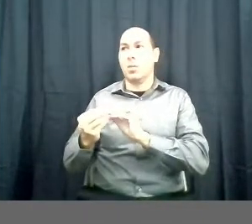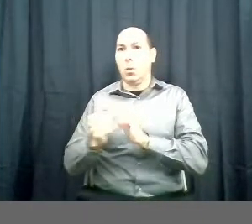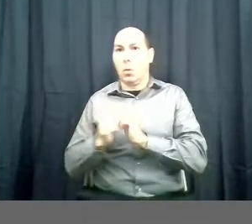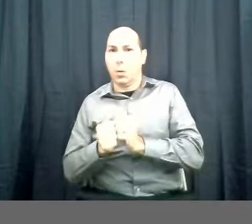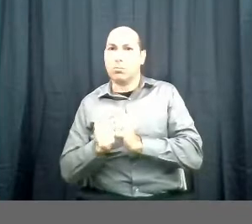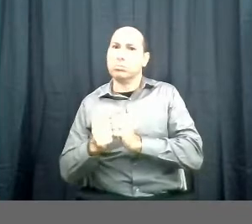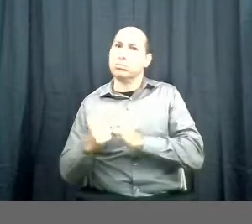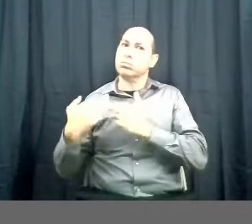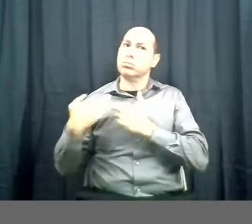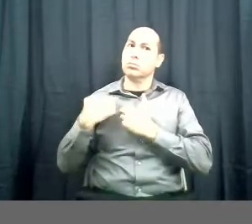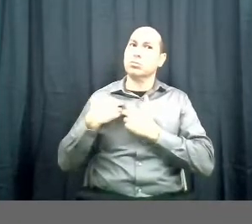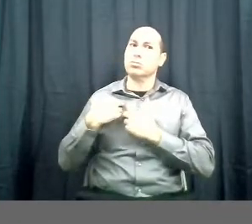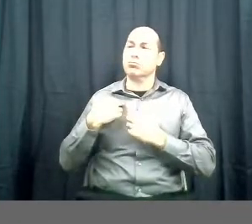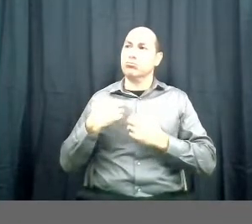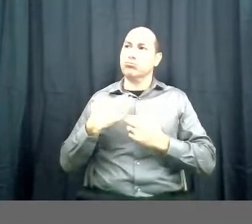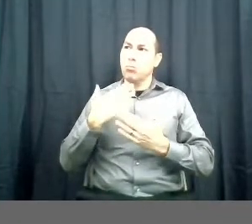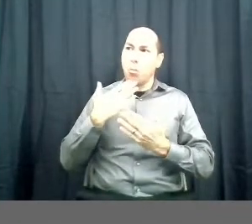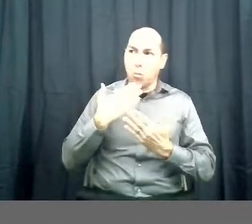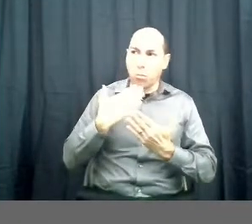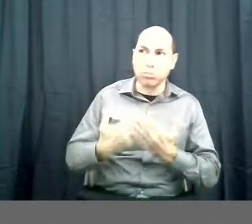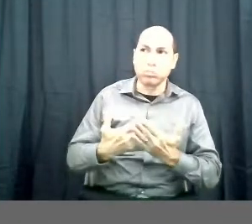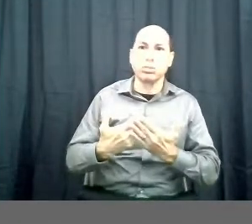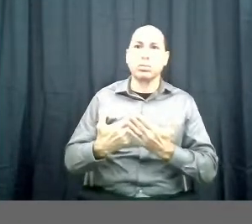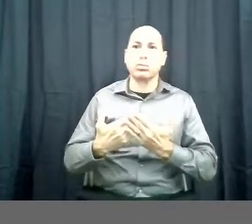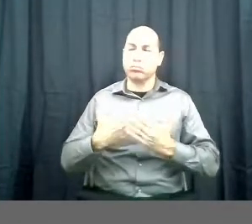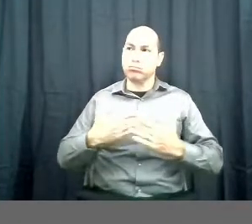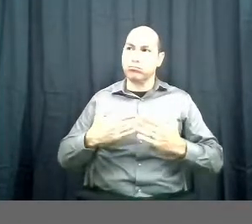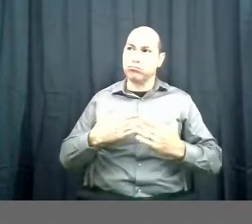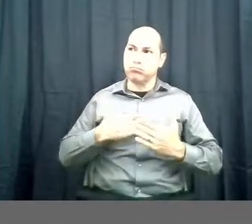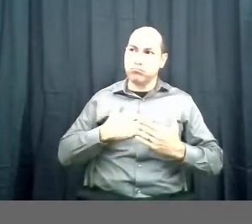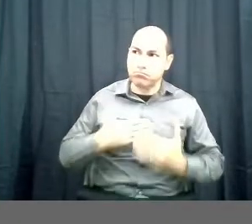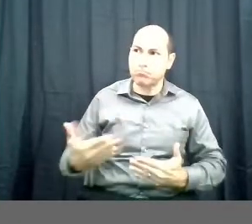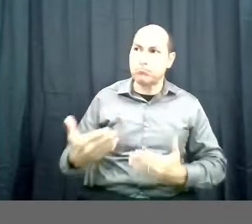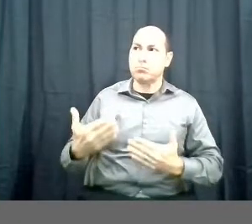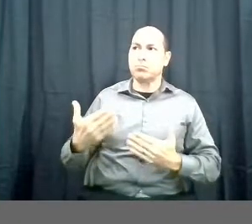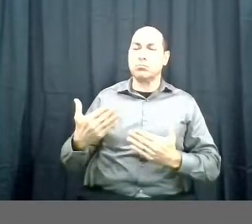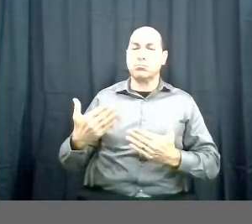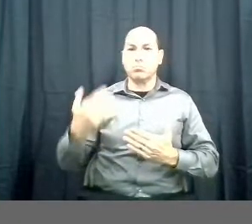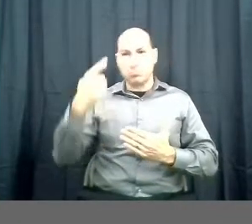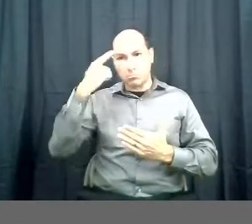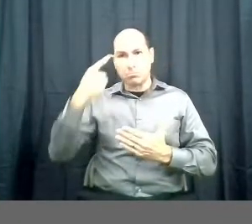faith on the basis of these proposals.